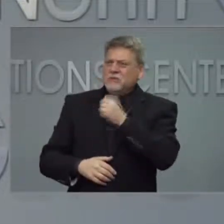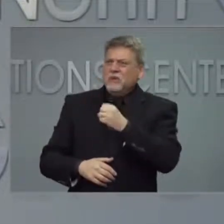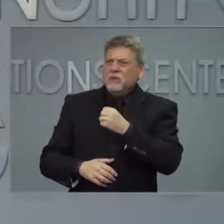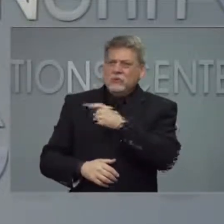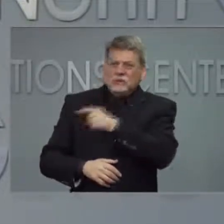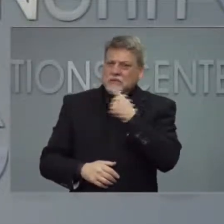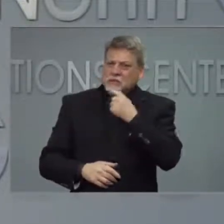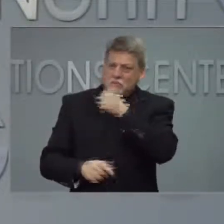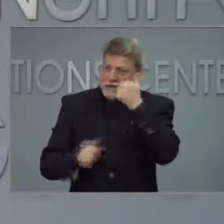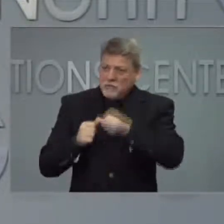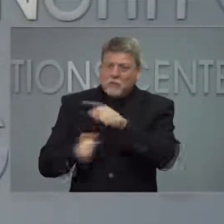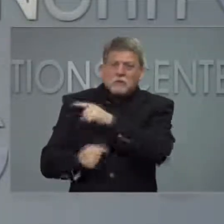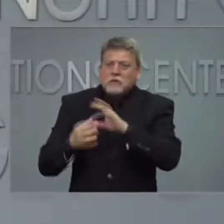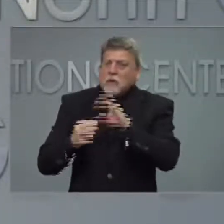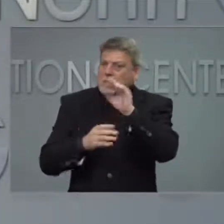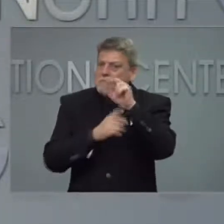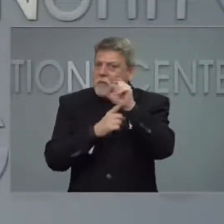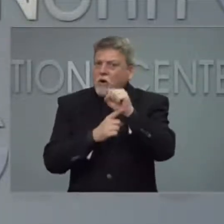for indoor service?